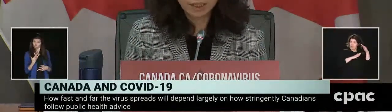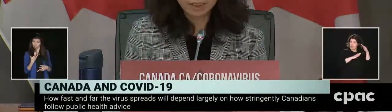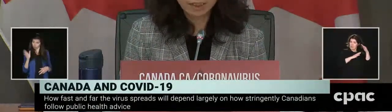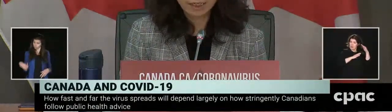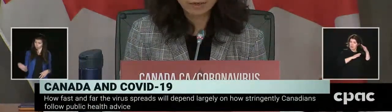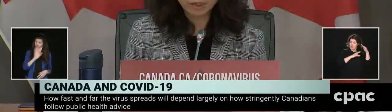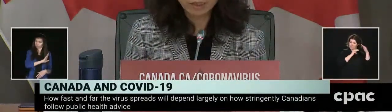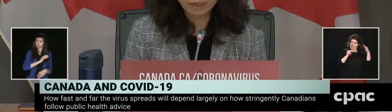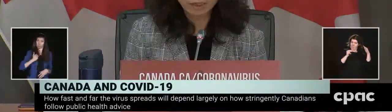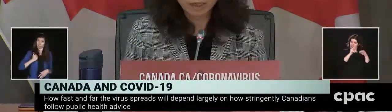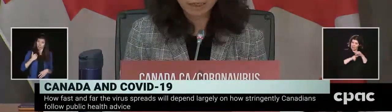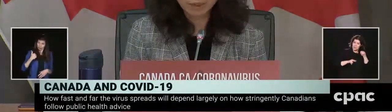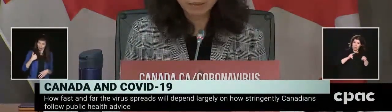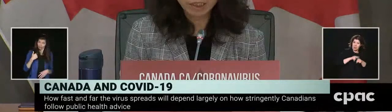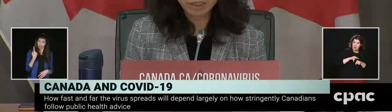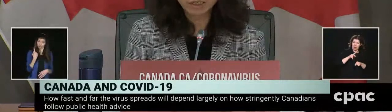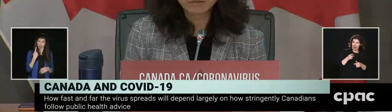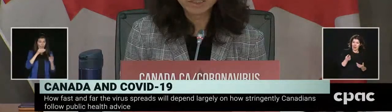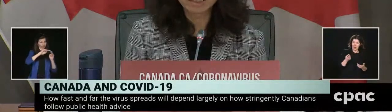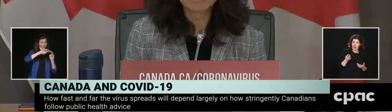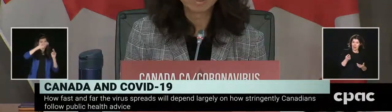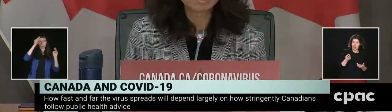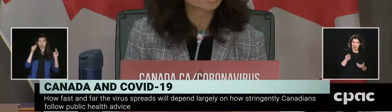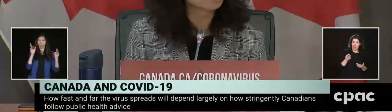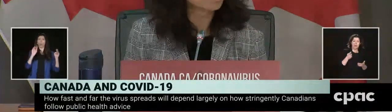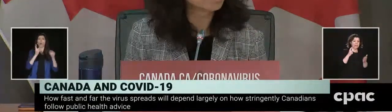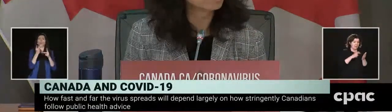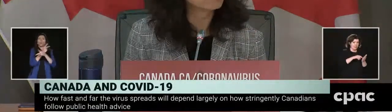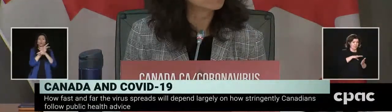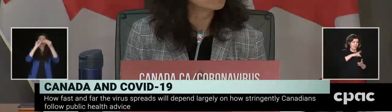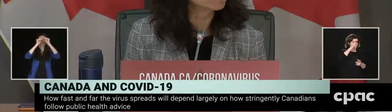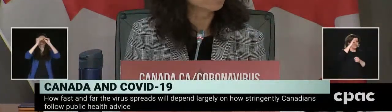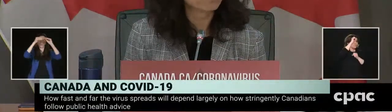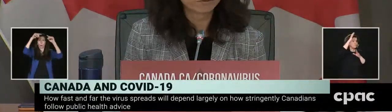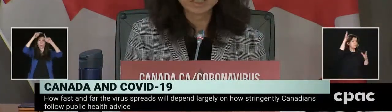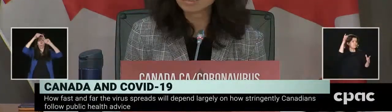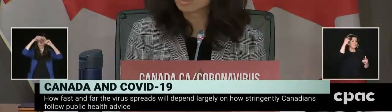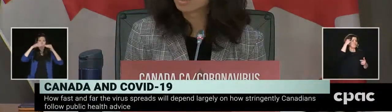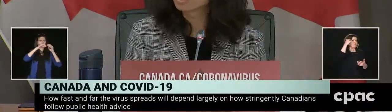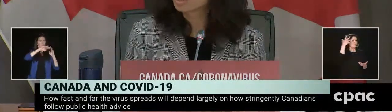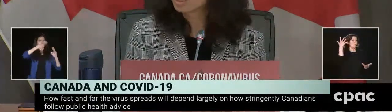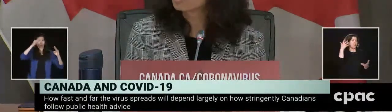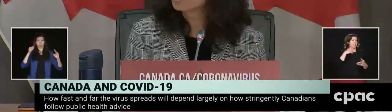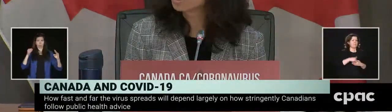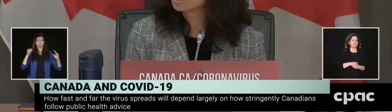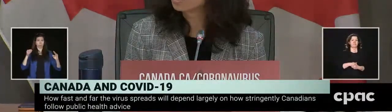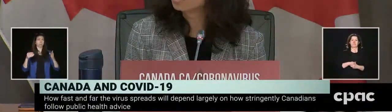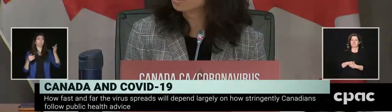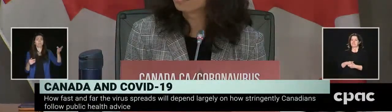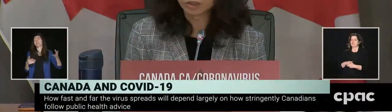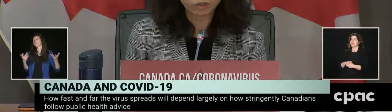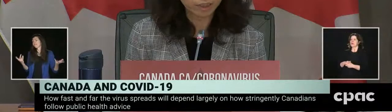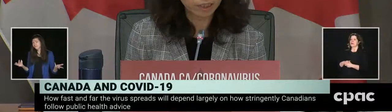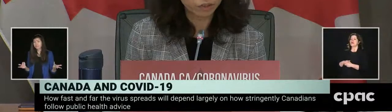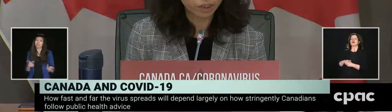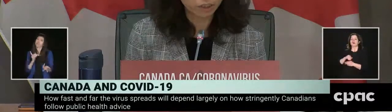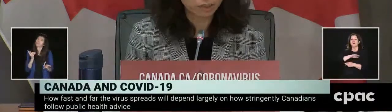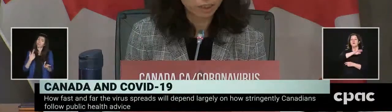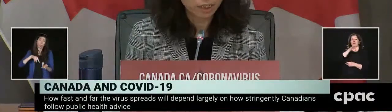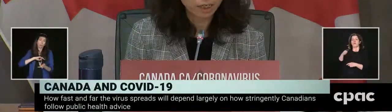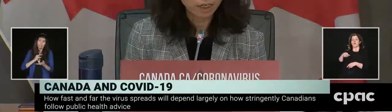Canada, as I said, our epidemic curve is a composite then of all the different curves in the